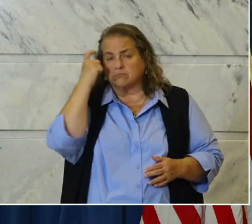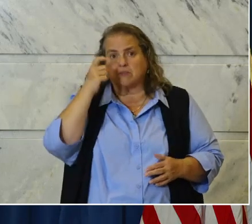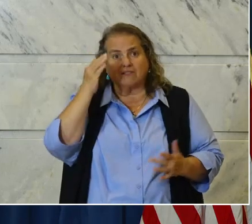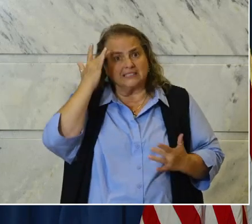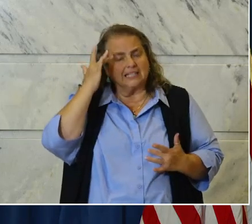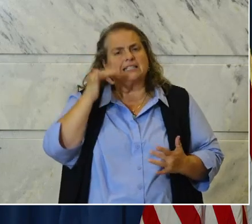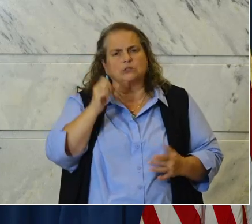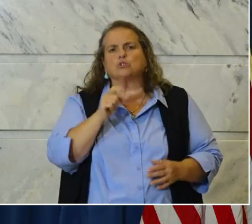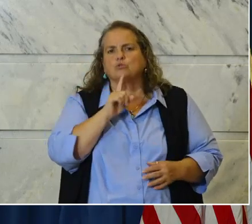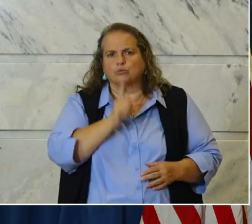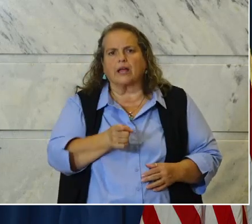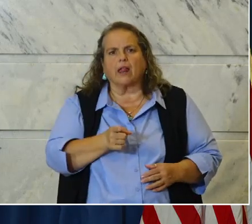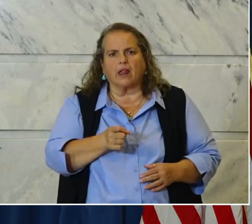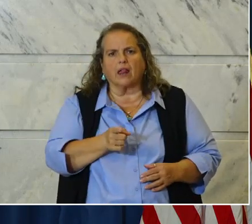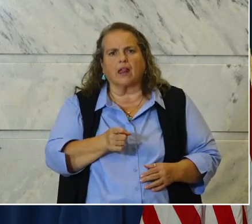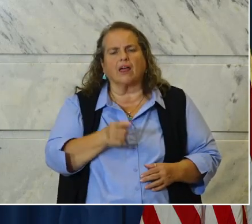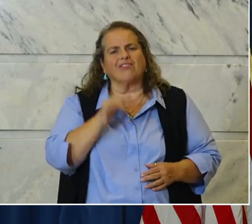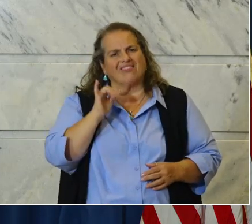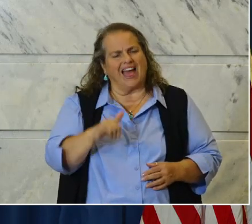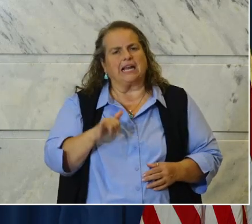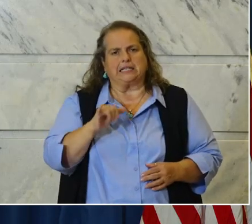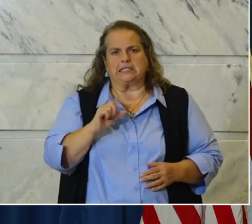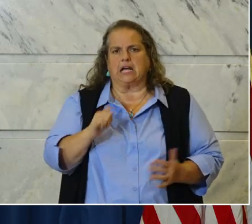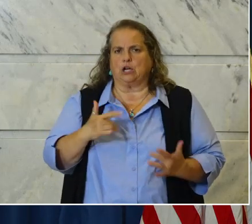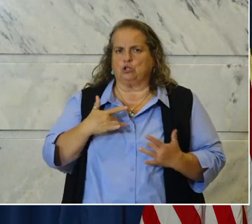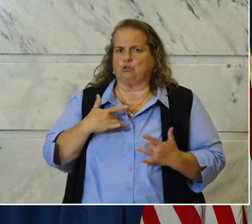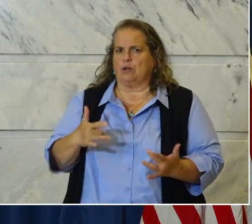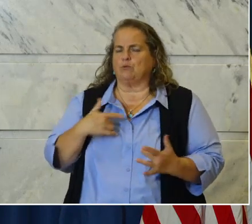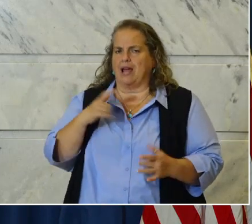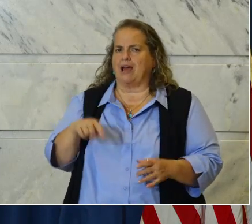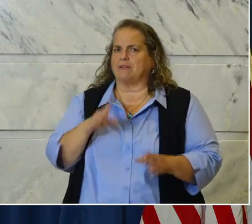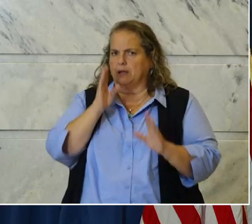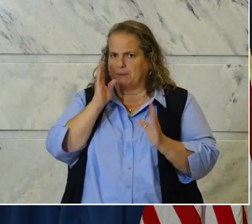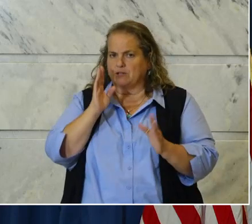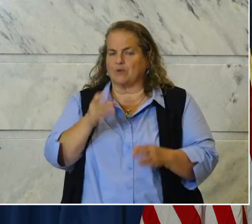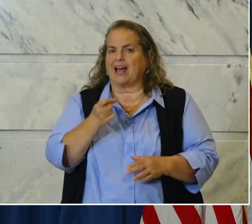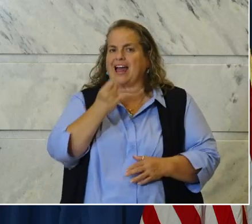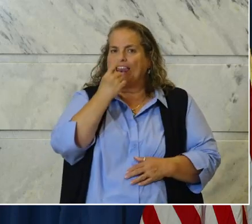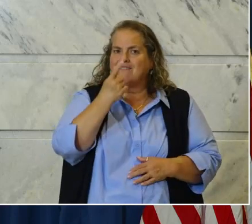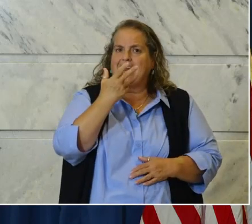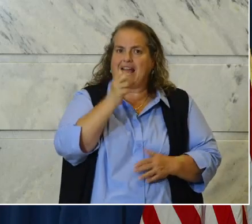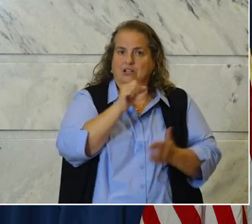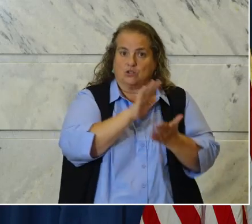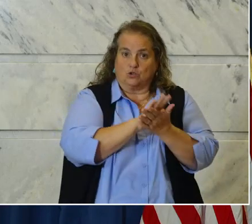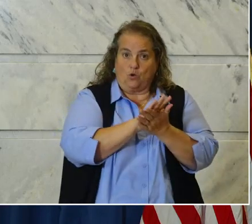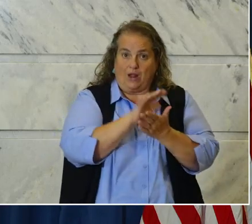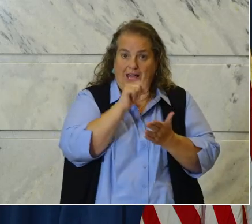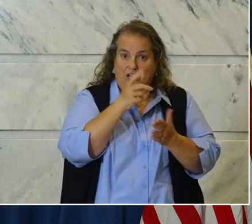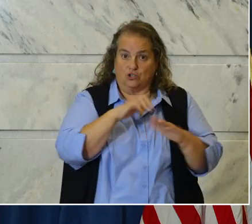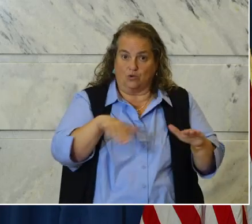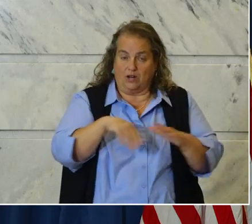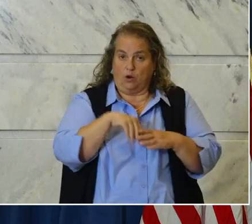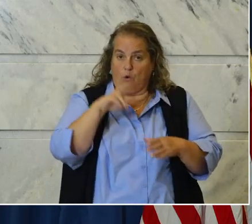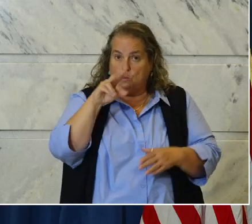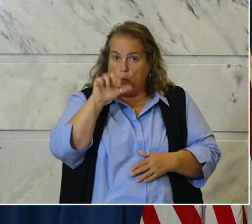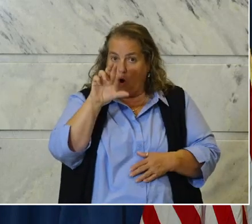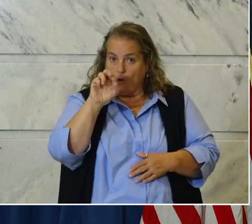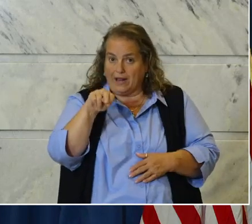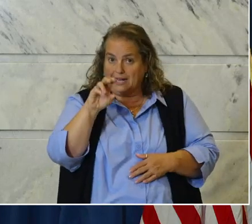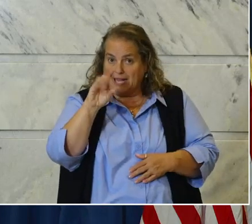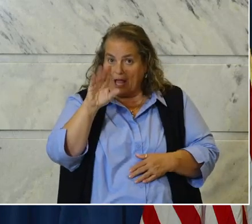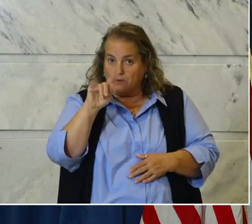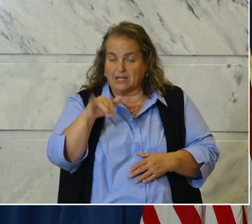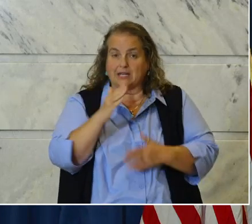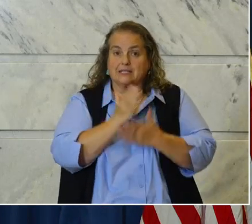It's a trend we have to pay attention to. 11 high school age kids in Warren County today. Some of them